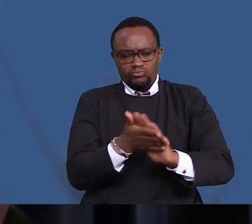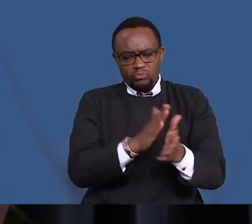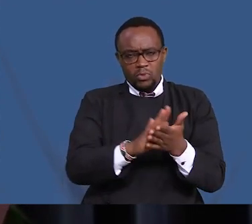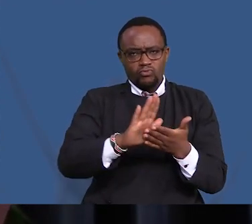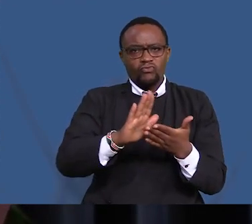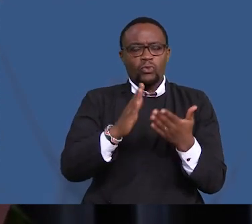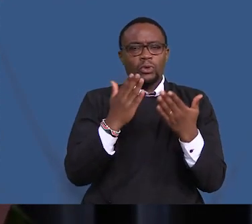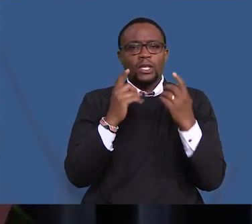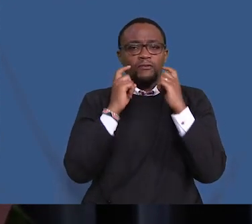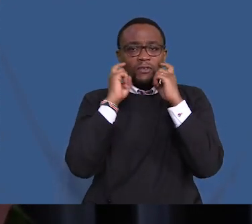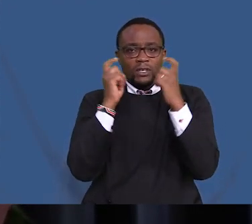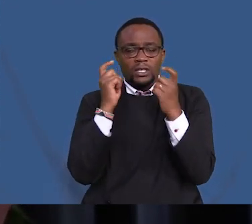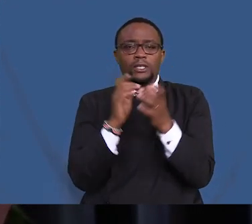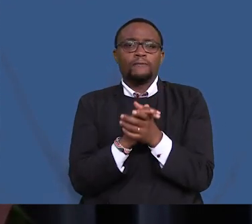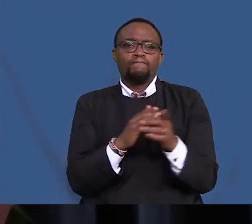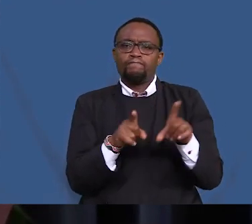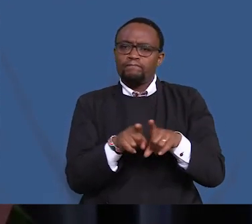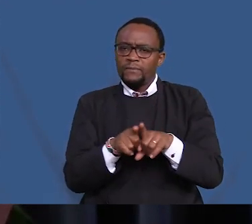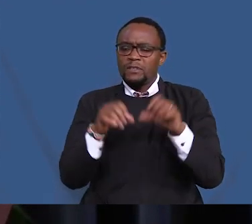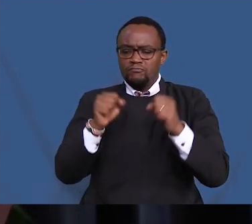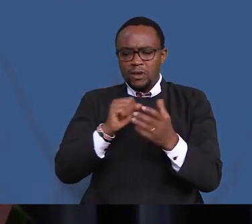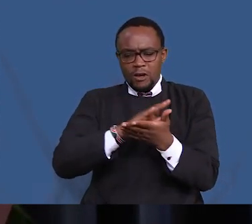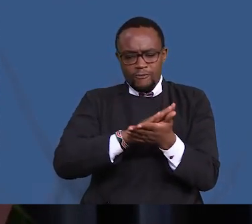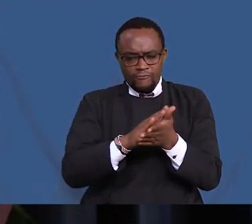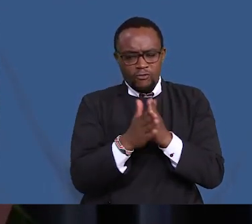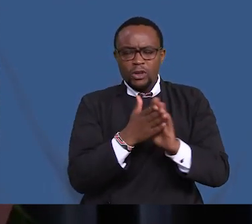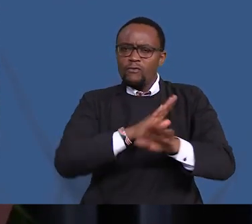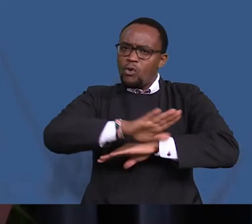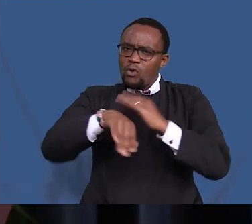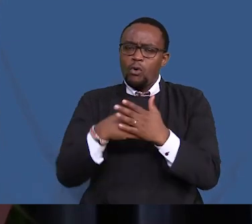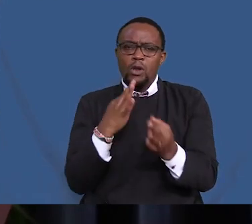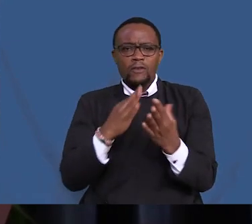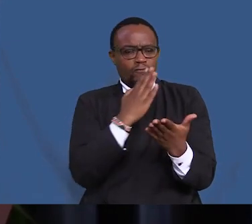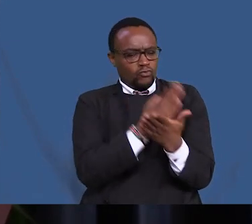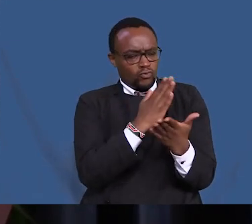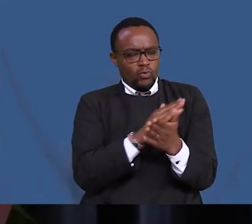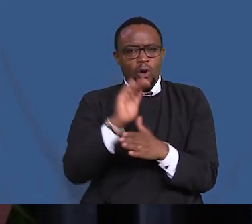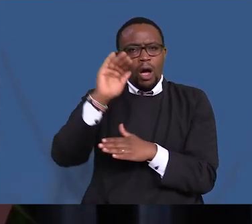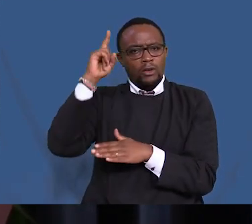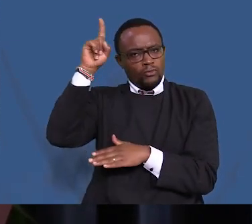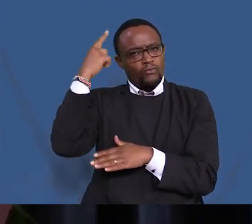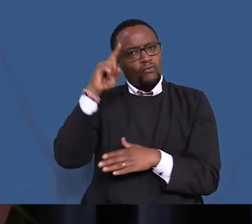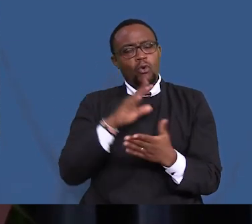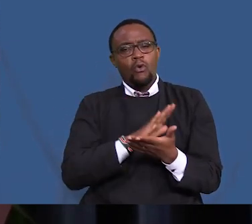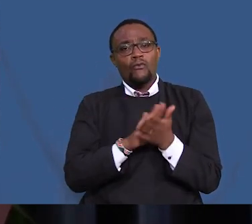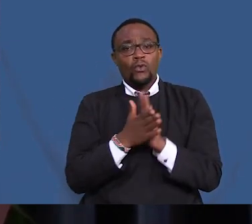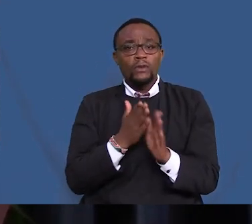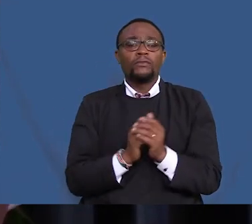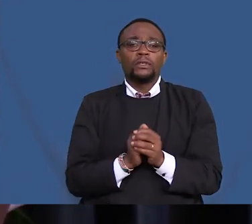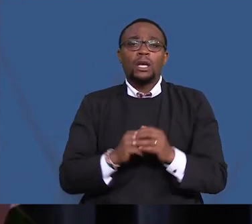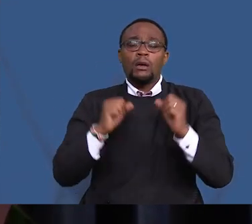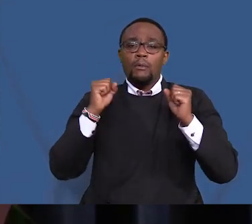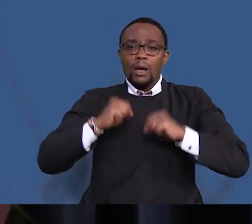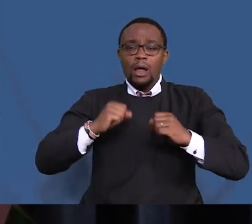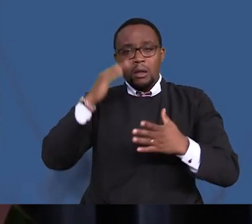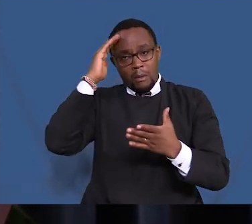of their sins. He pardoneth and absolveth all them that truly repent and unfeignedly believe